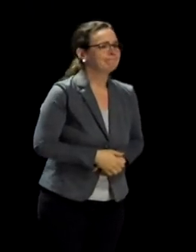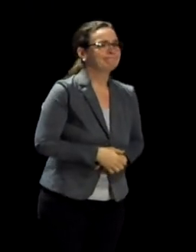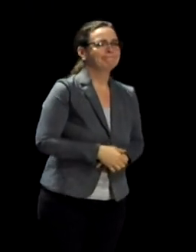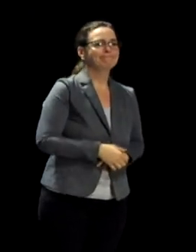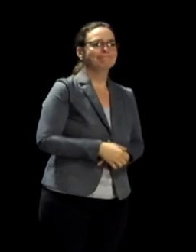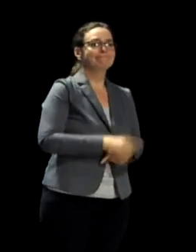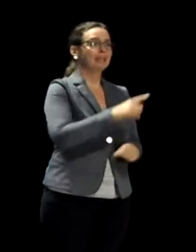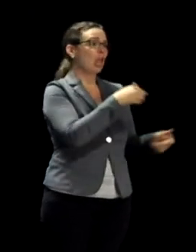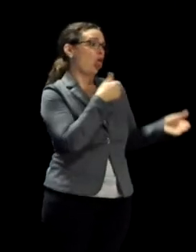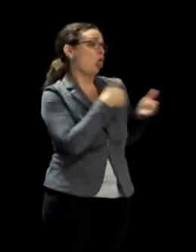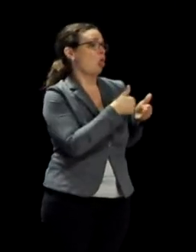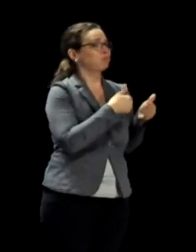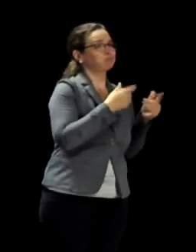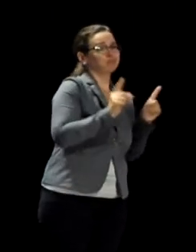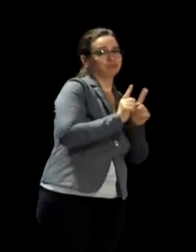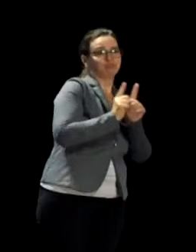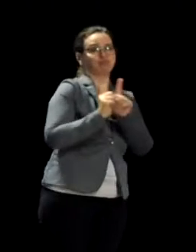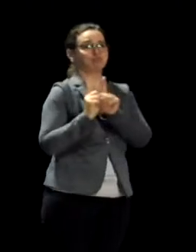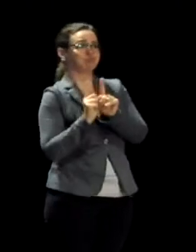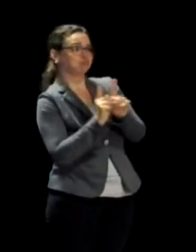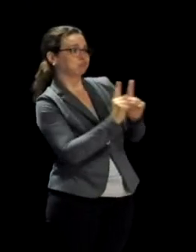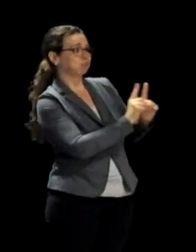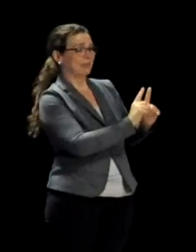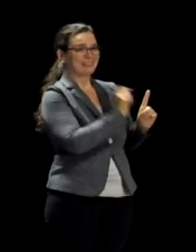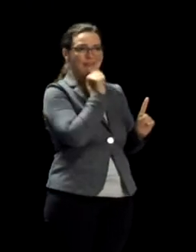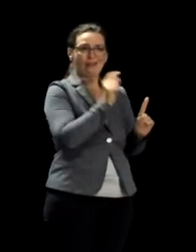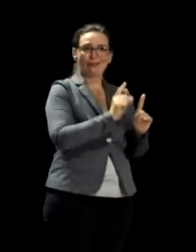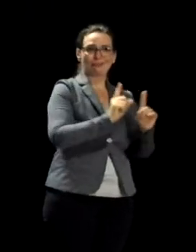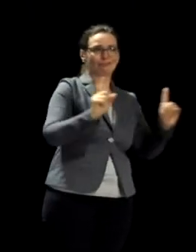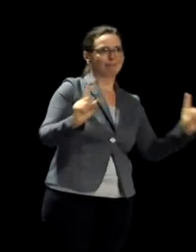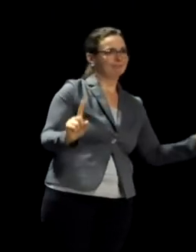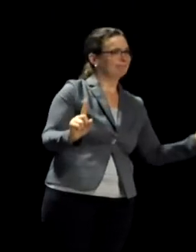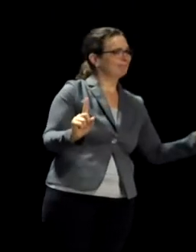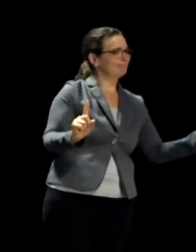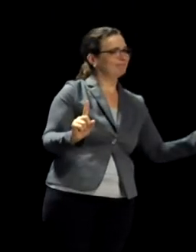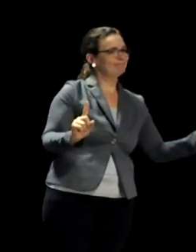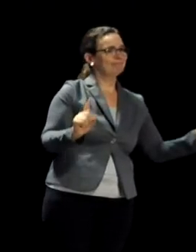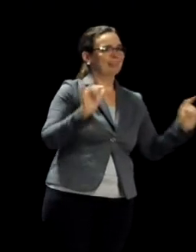happened. There's a theme now. This one